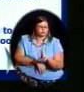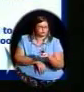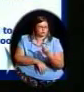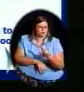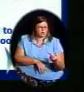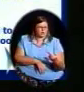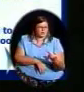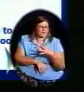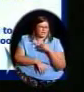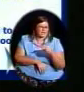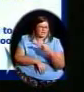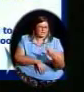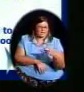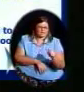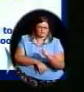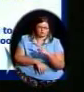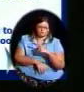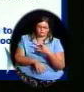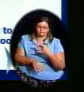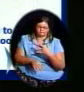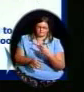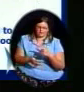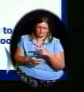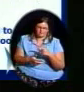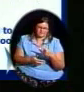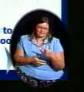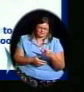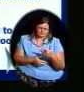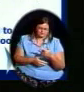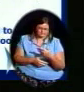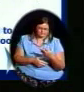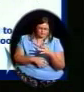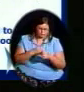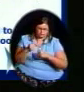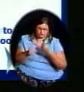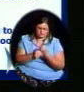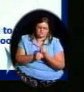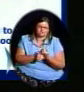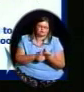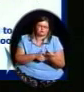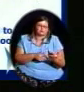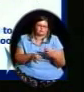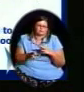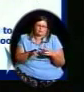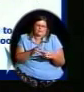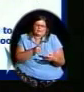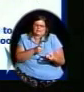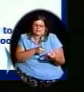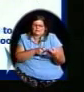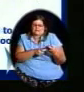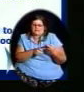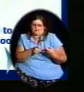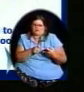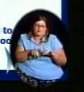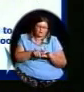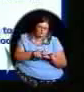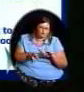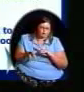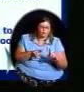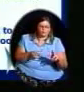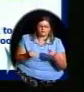the years, the transition years. They're starting to get what they call their wheels, starting to drive,